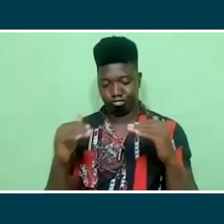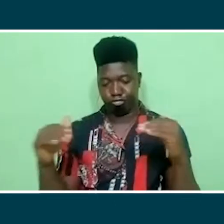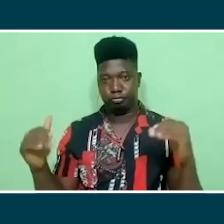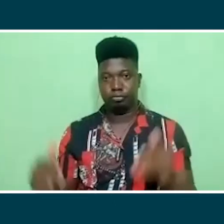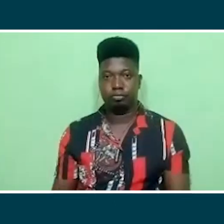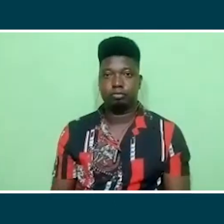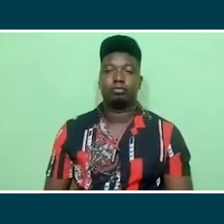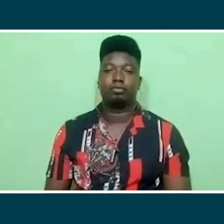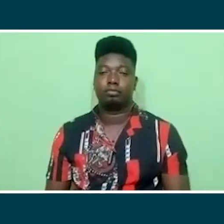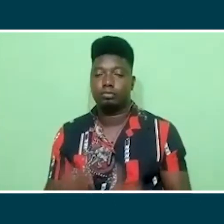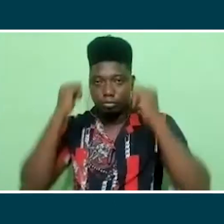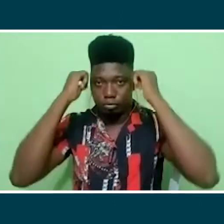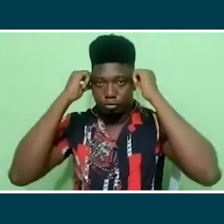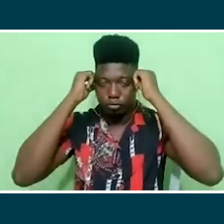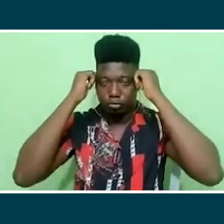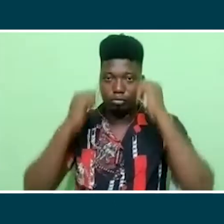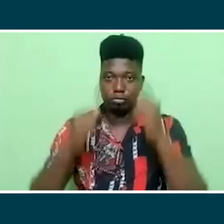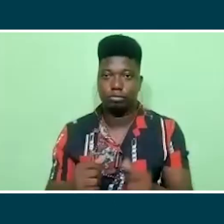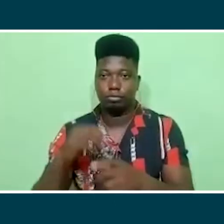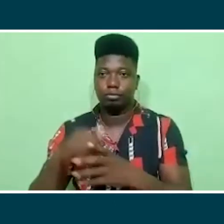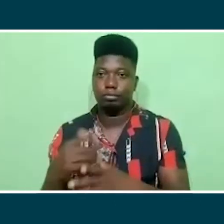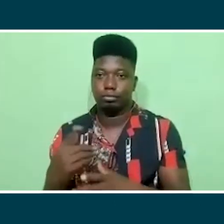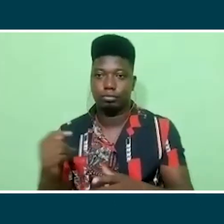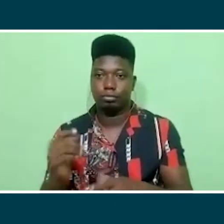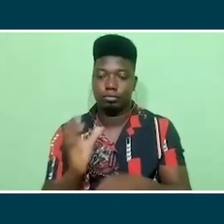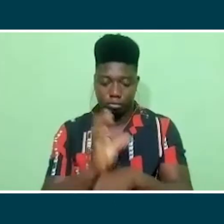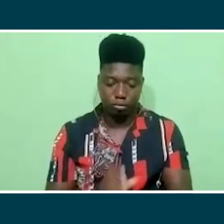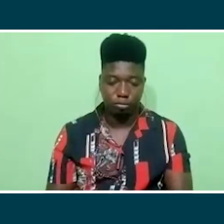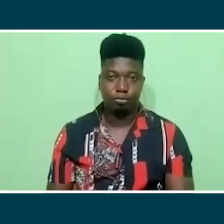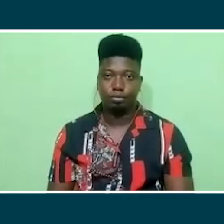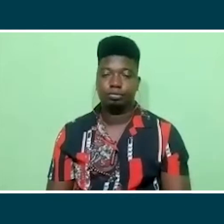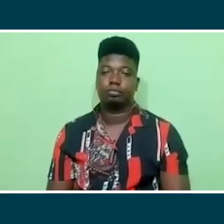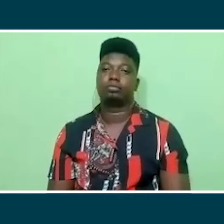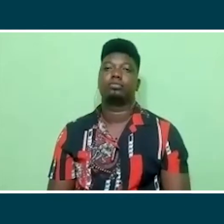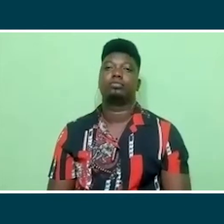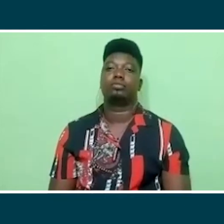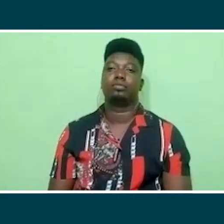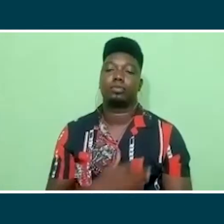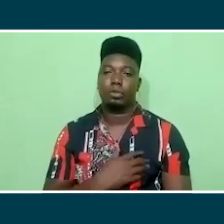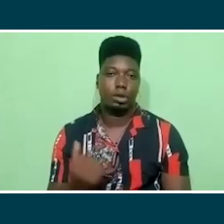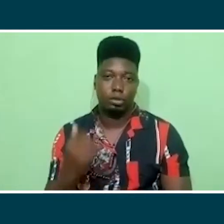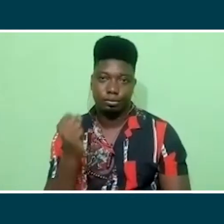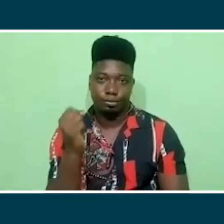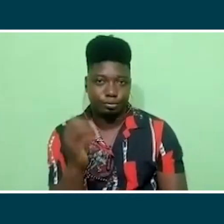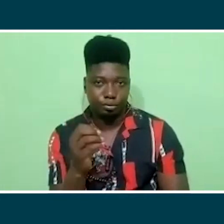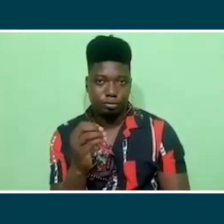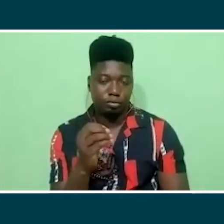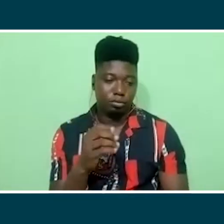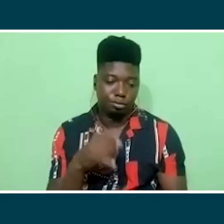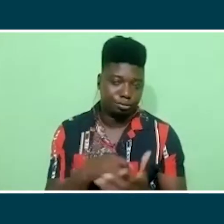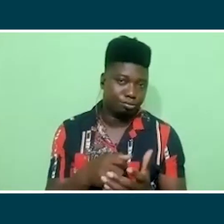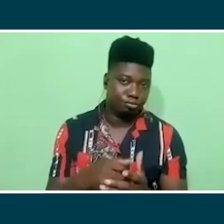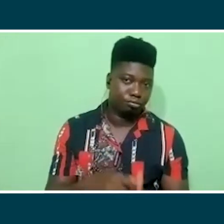upholding white supremacy culture and upholding patriarchal cultures? And so it is unintentional,